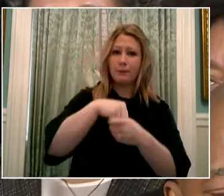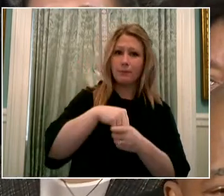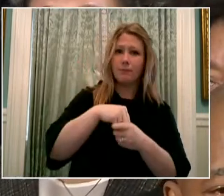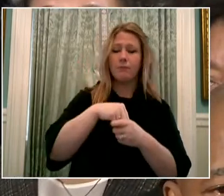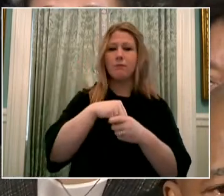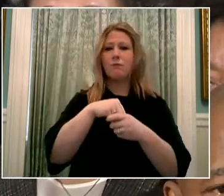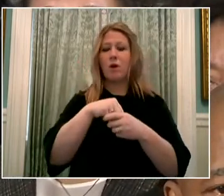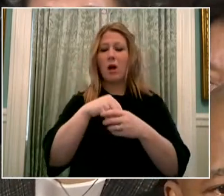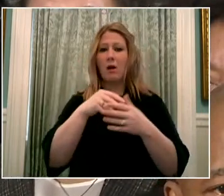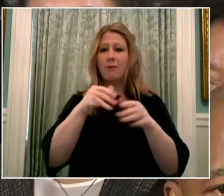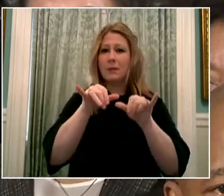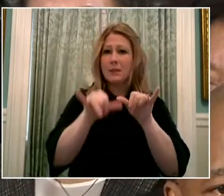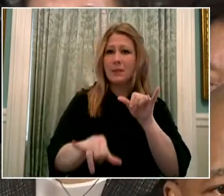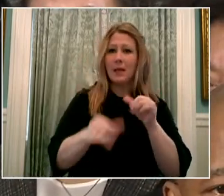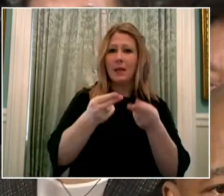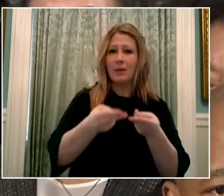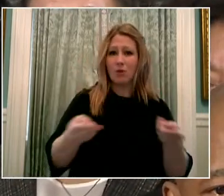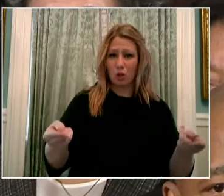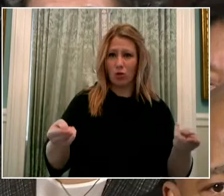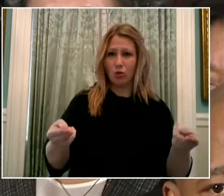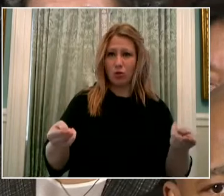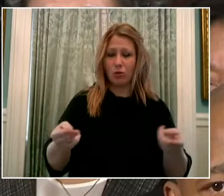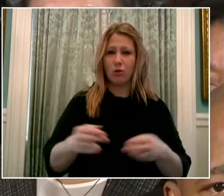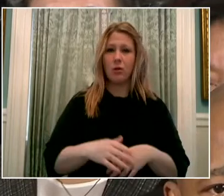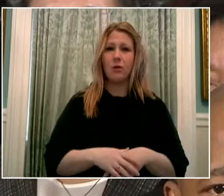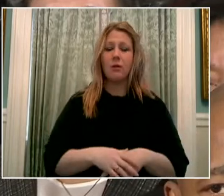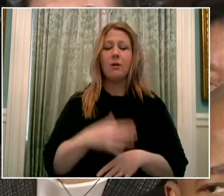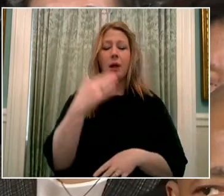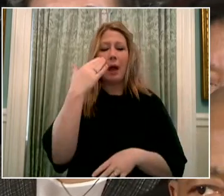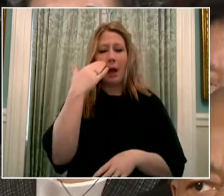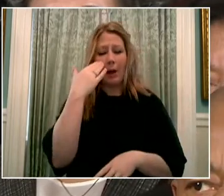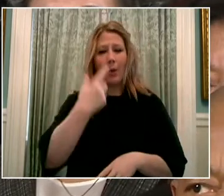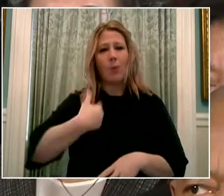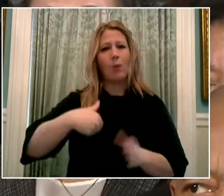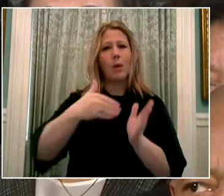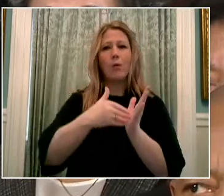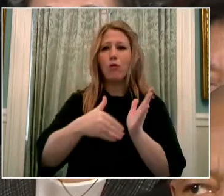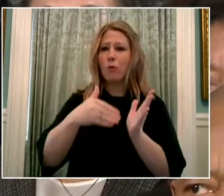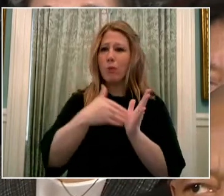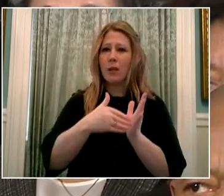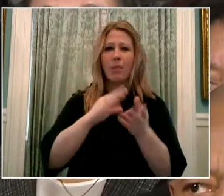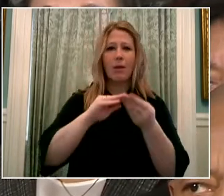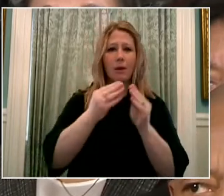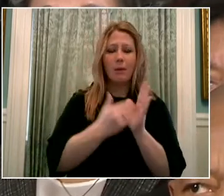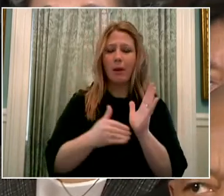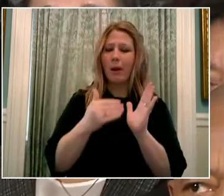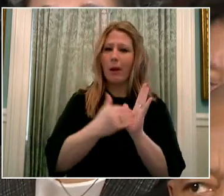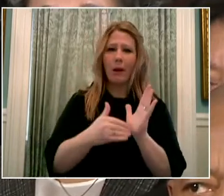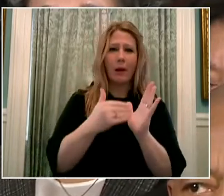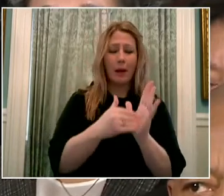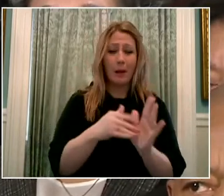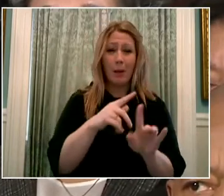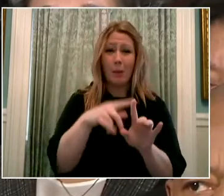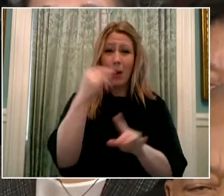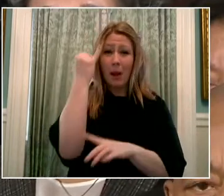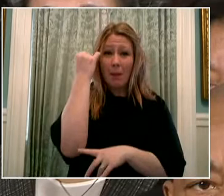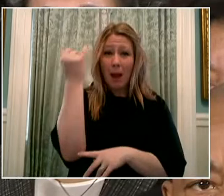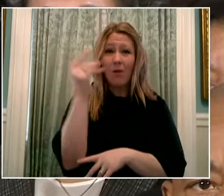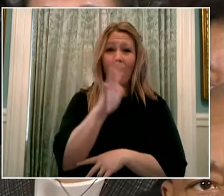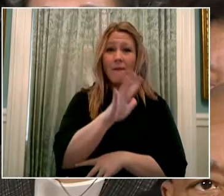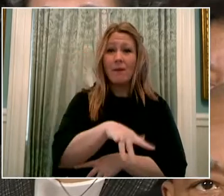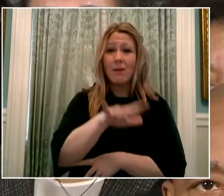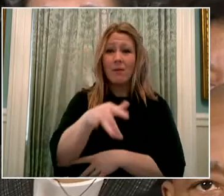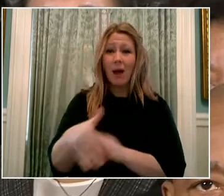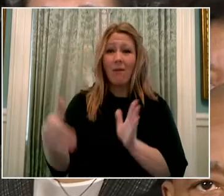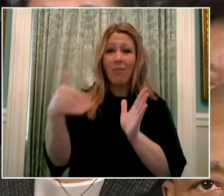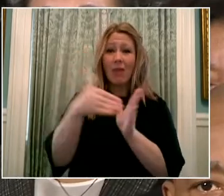these numbers over and over again, but I want you to think about 55,000 people being added to our shelter system.